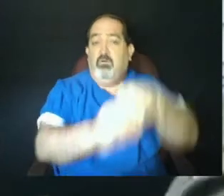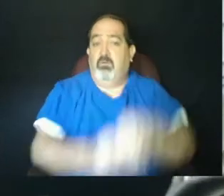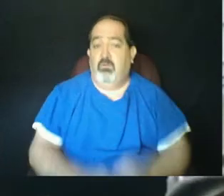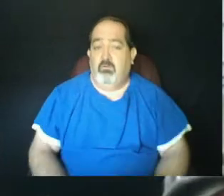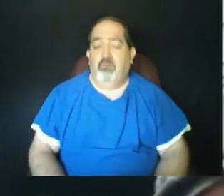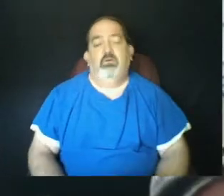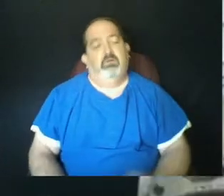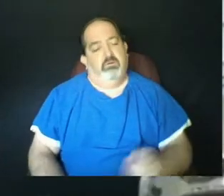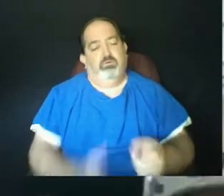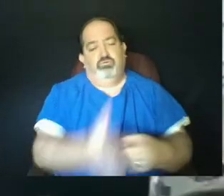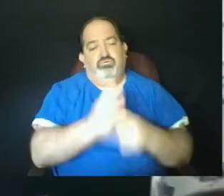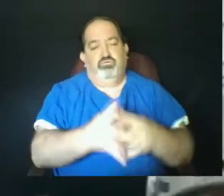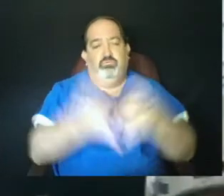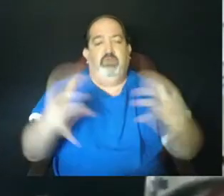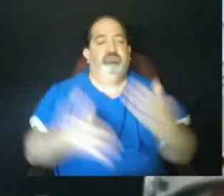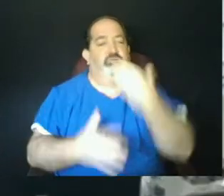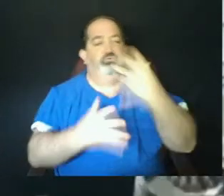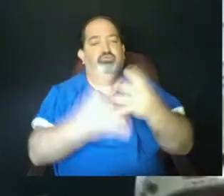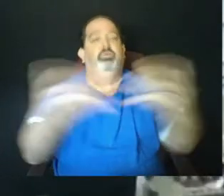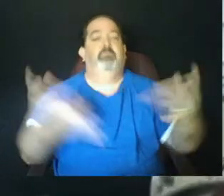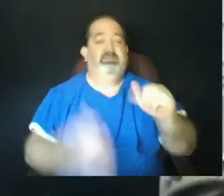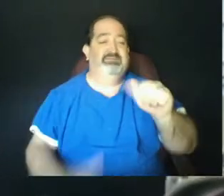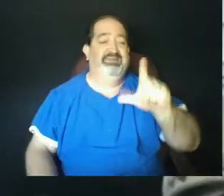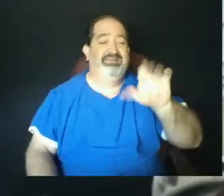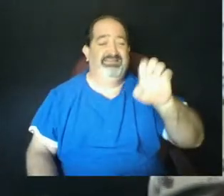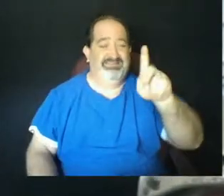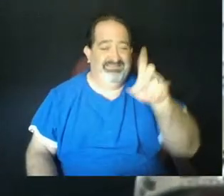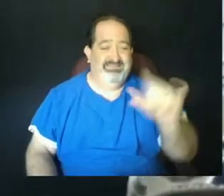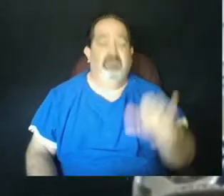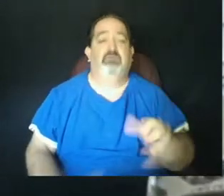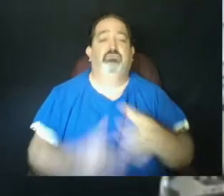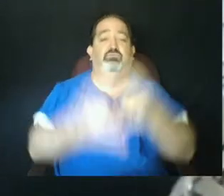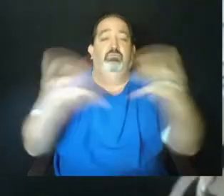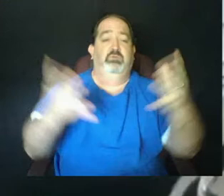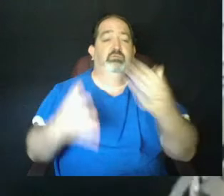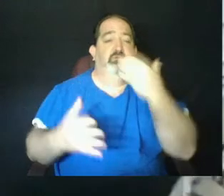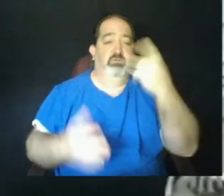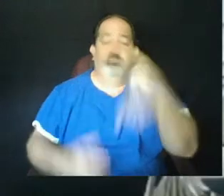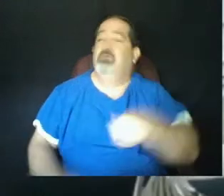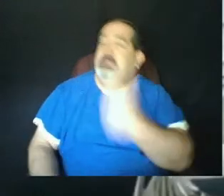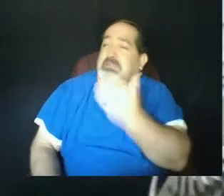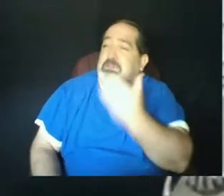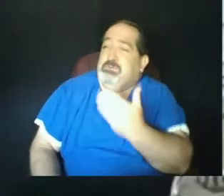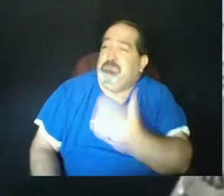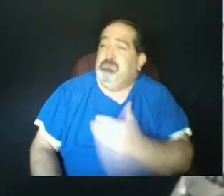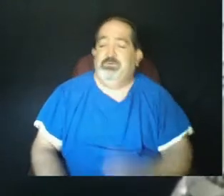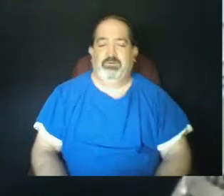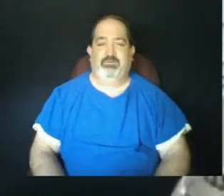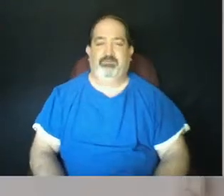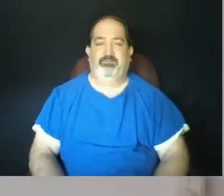so well deserving. Thank you so much, Aliskai, for all you do for us. Thank you, Aliskai.